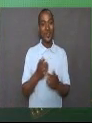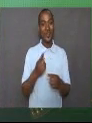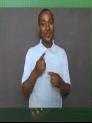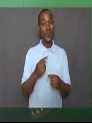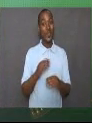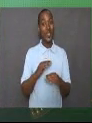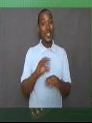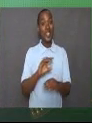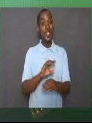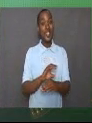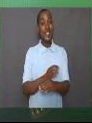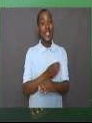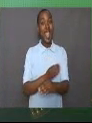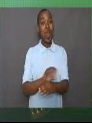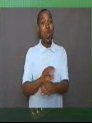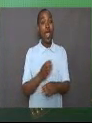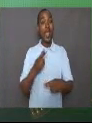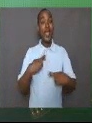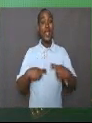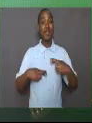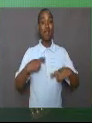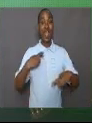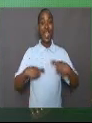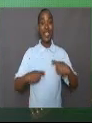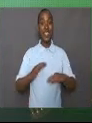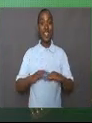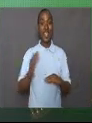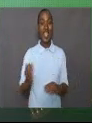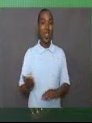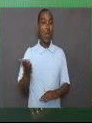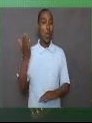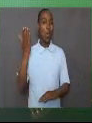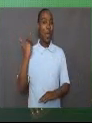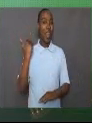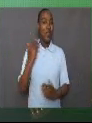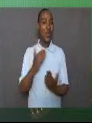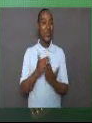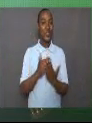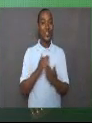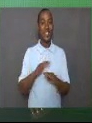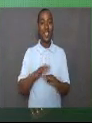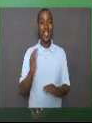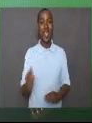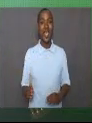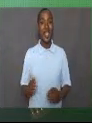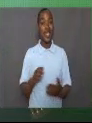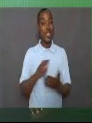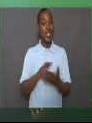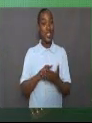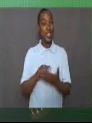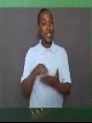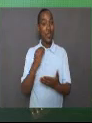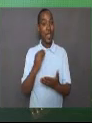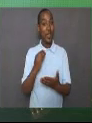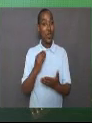on cellular respiration. In our last lesson, we studied the